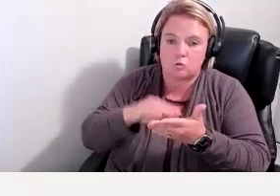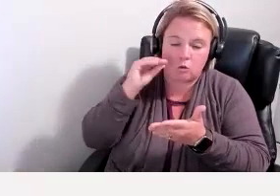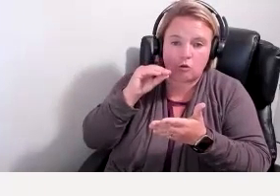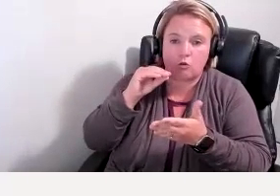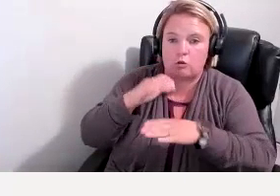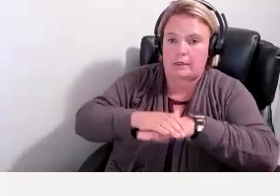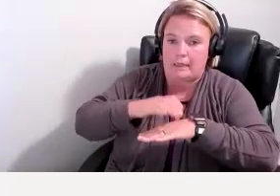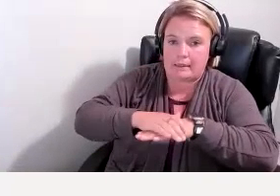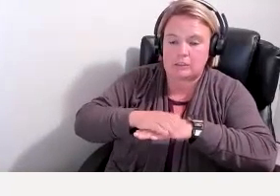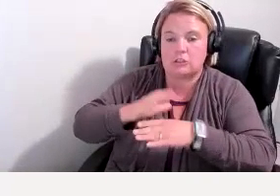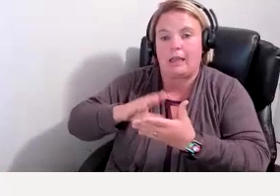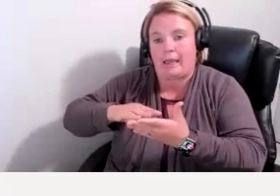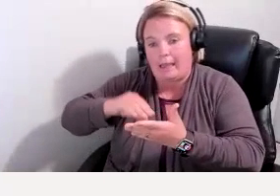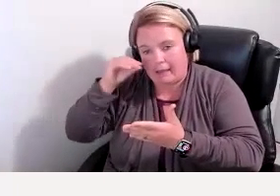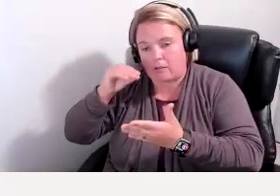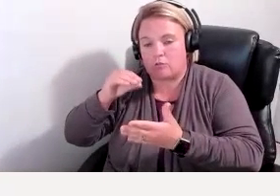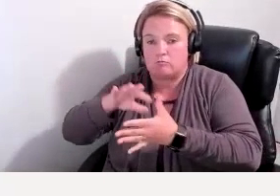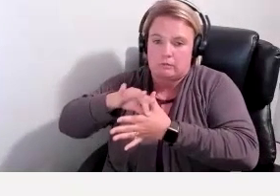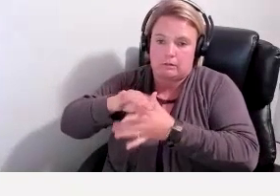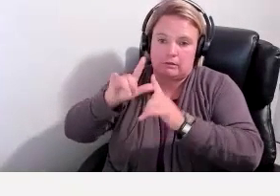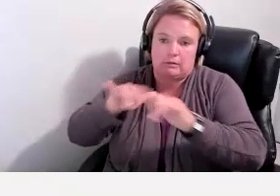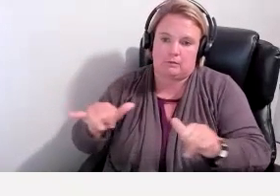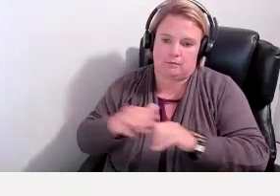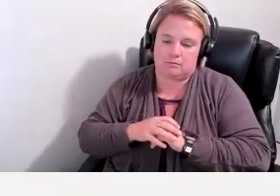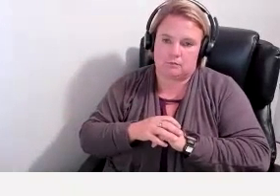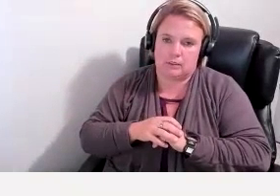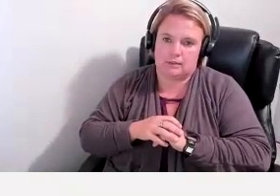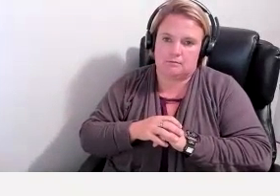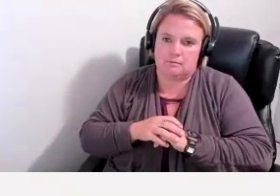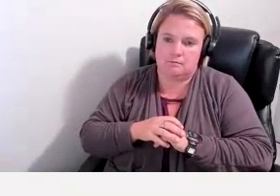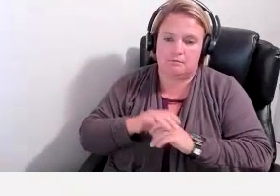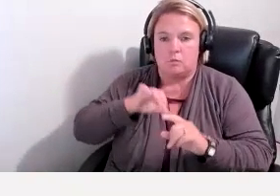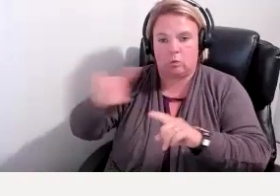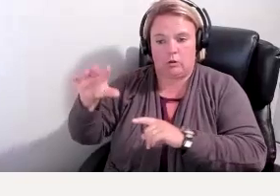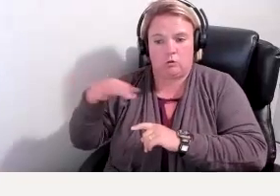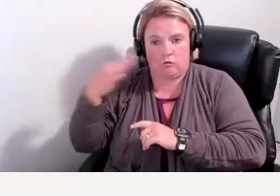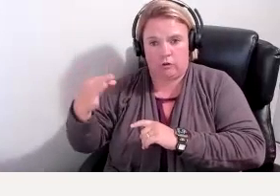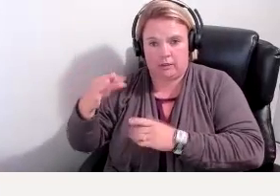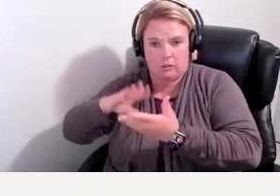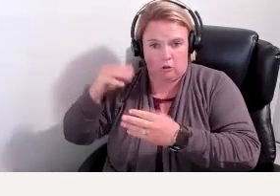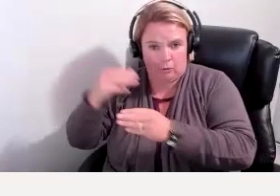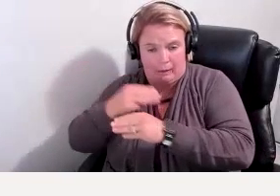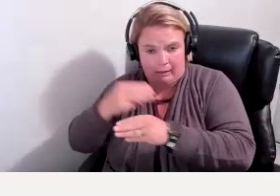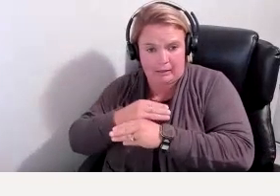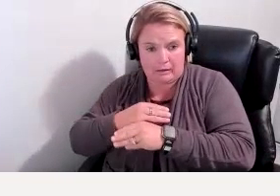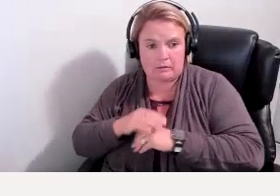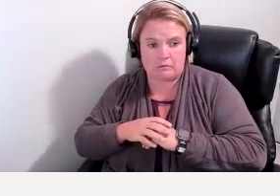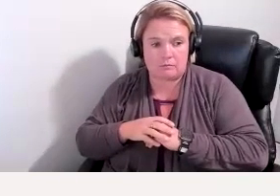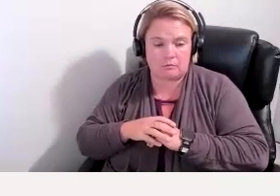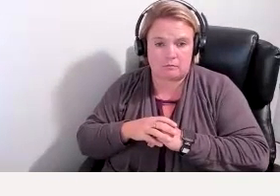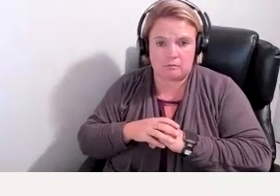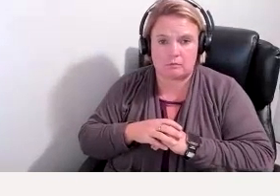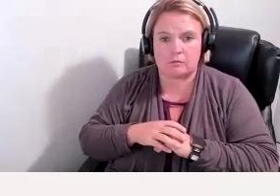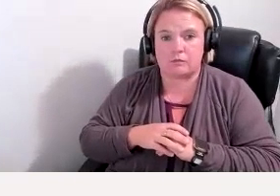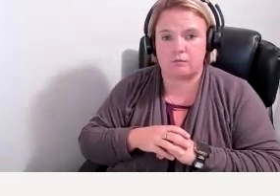learn the content at the same time. I mean, we could all go over to France and try to learn math. You know, if it